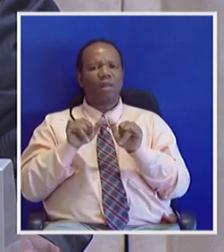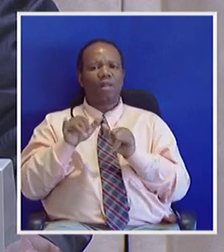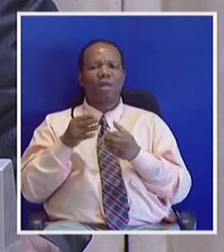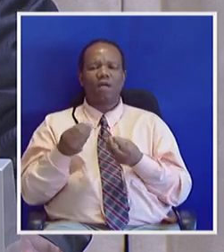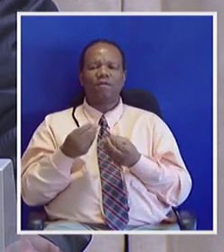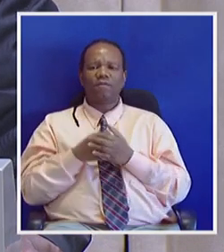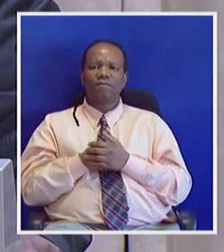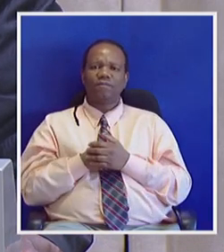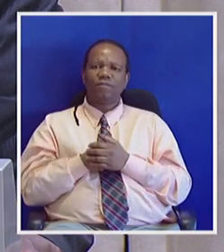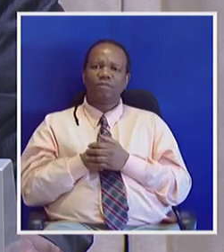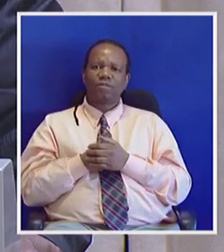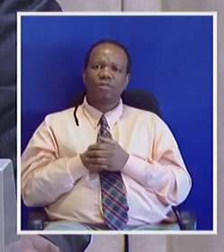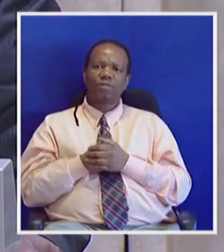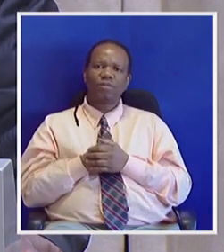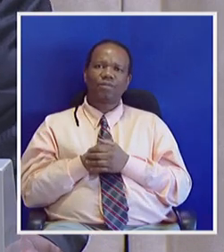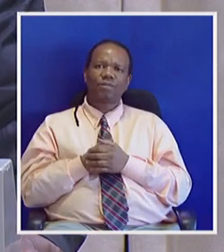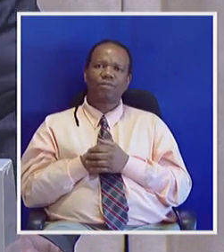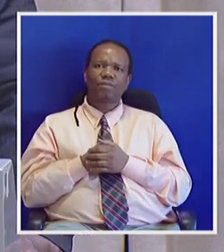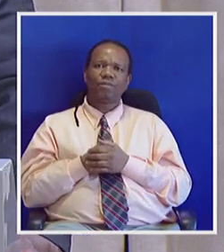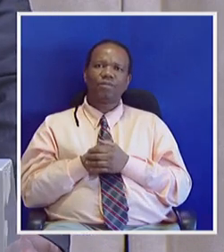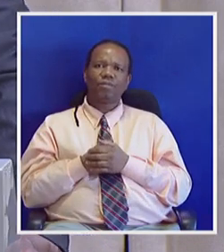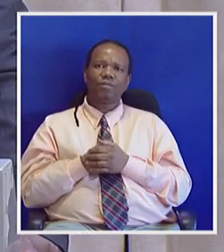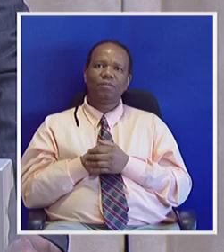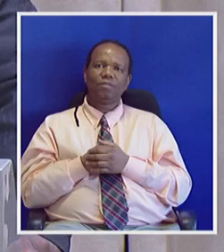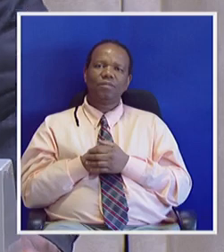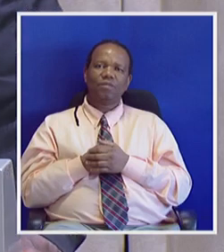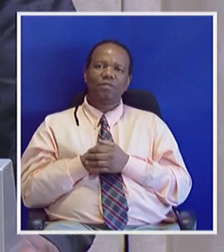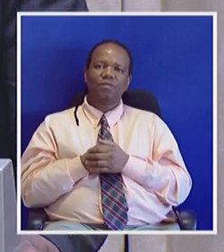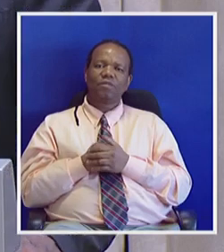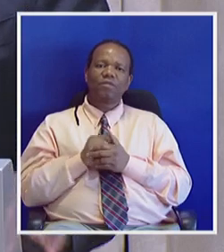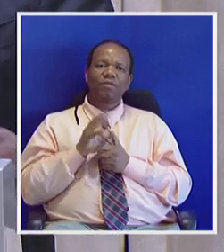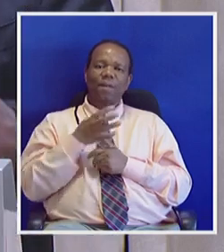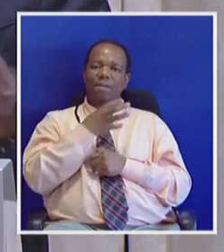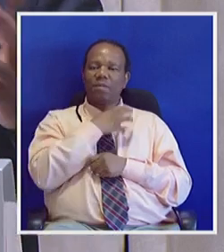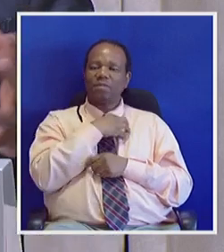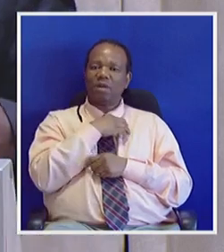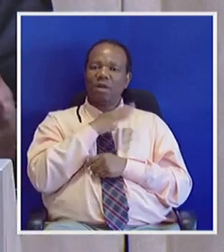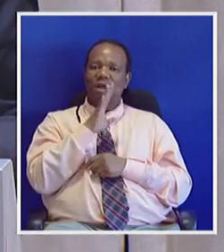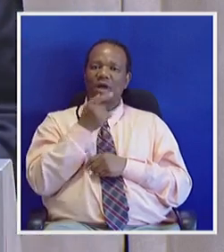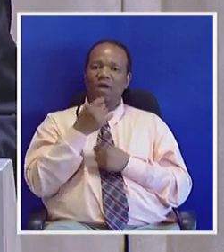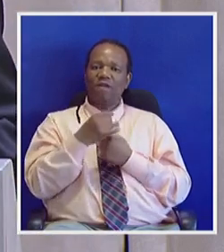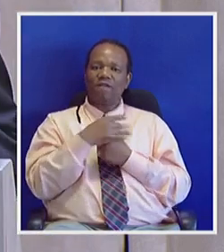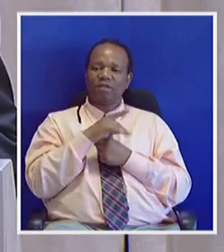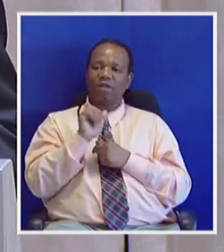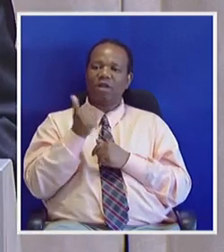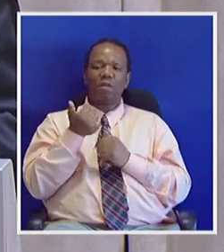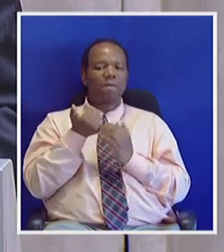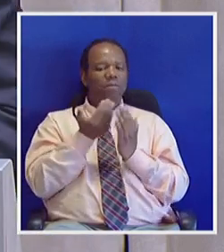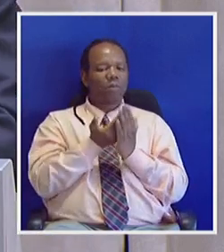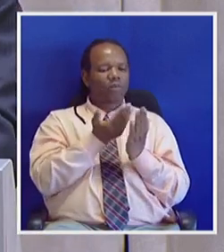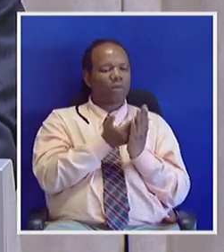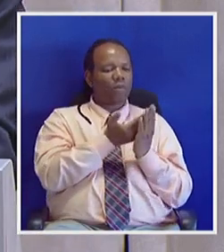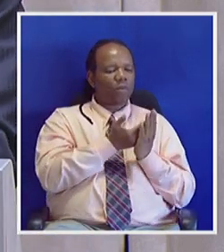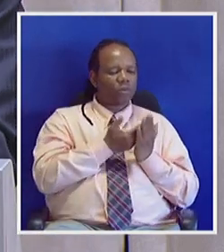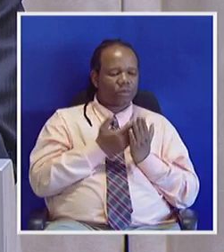owns. And in this regard, she's taken advice, and there are a number of proposals that have been put before